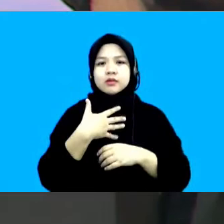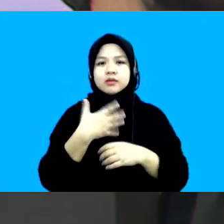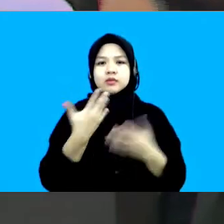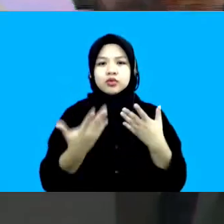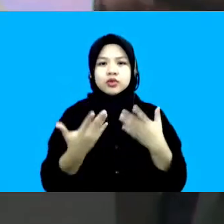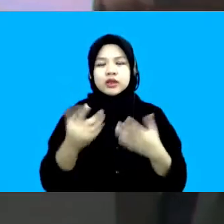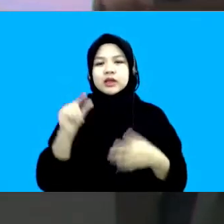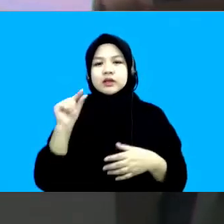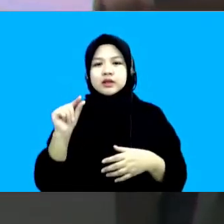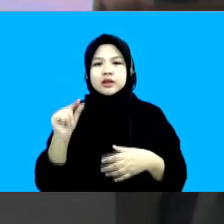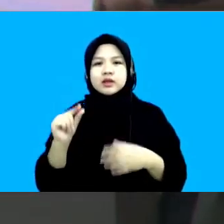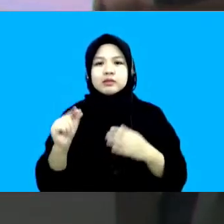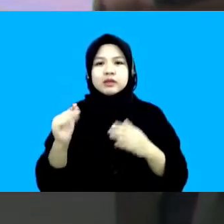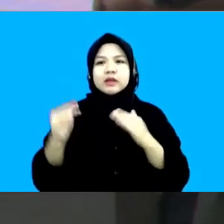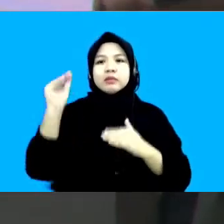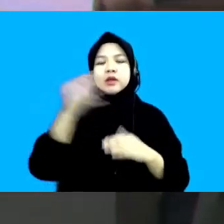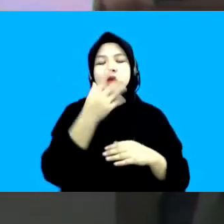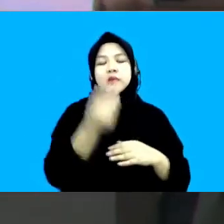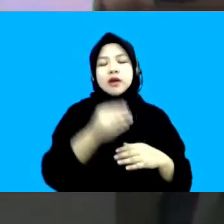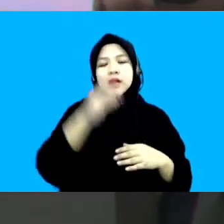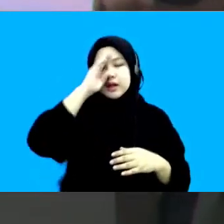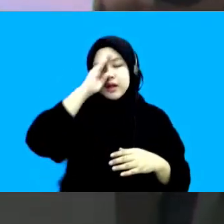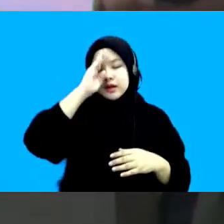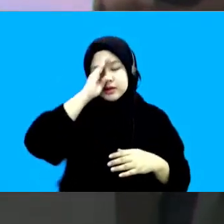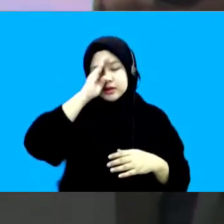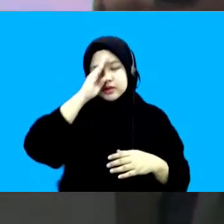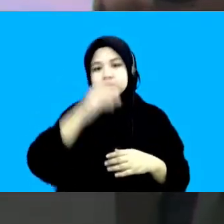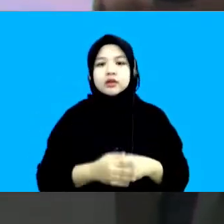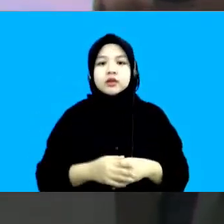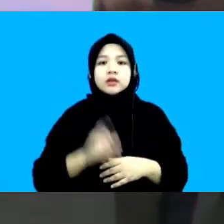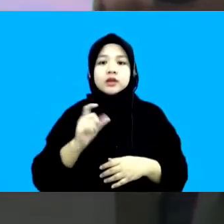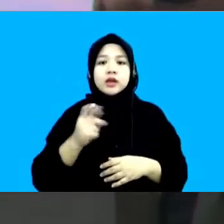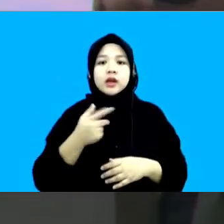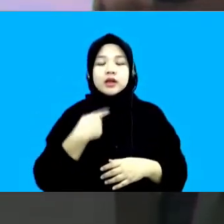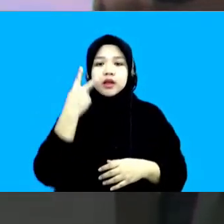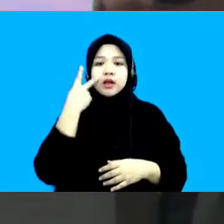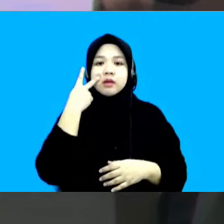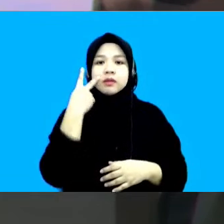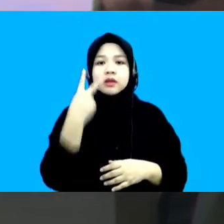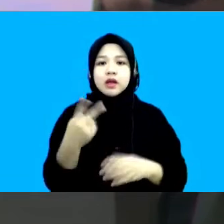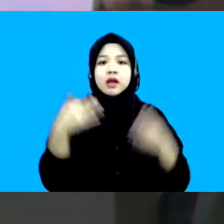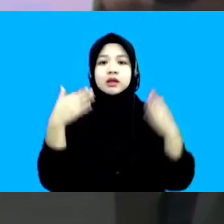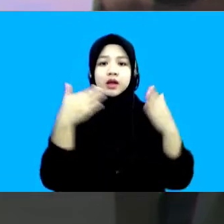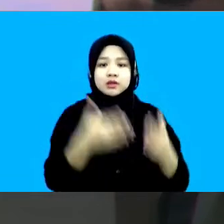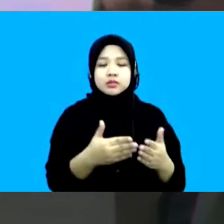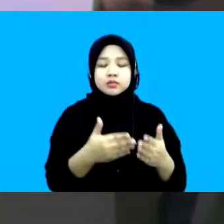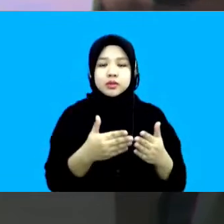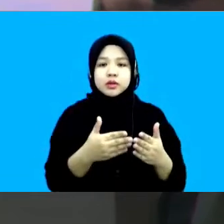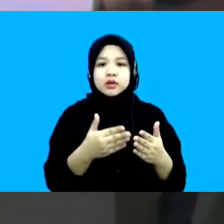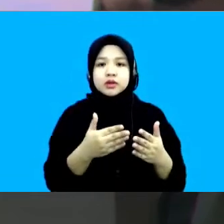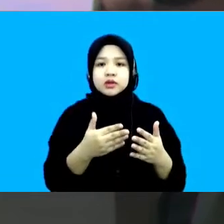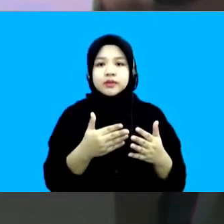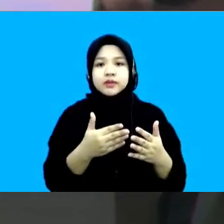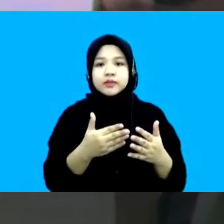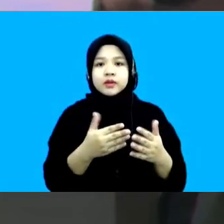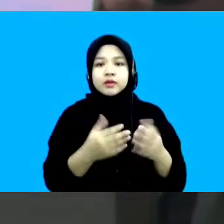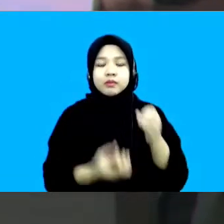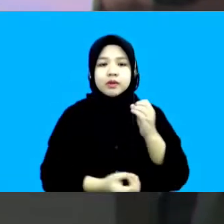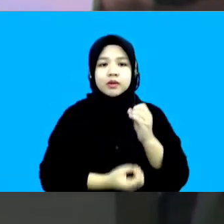Before I start about this policy implication, let me highlight why this topic,